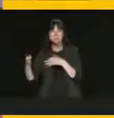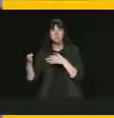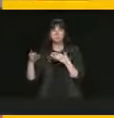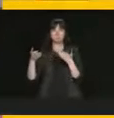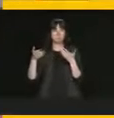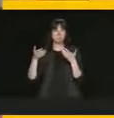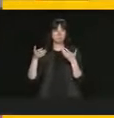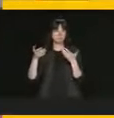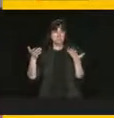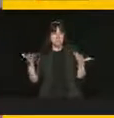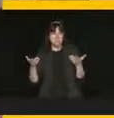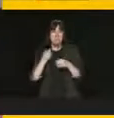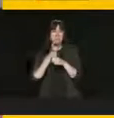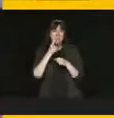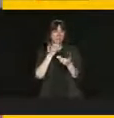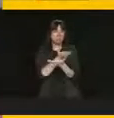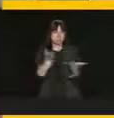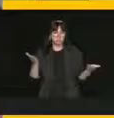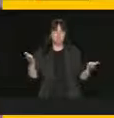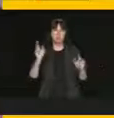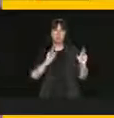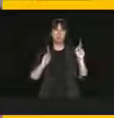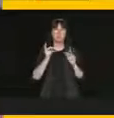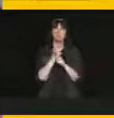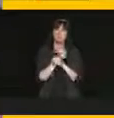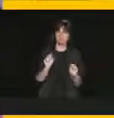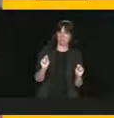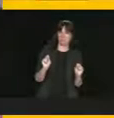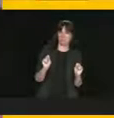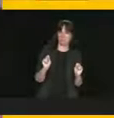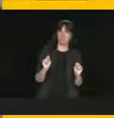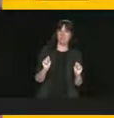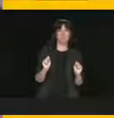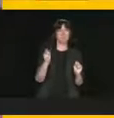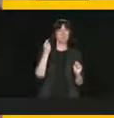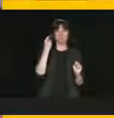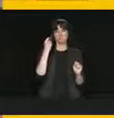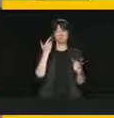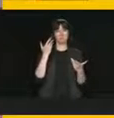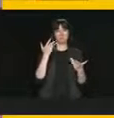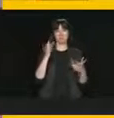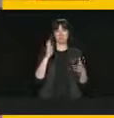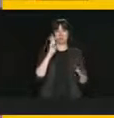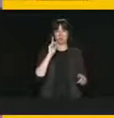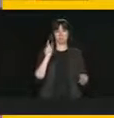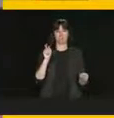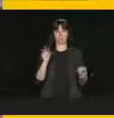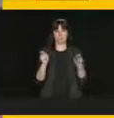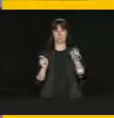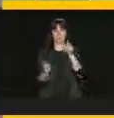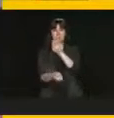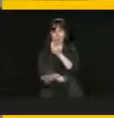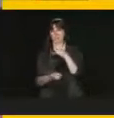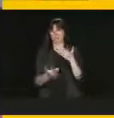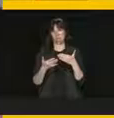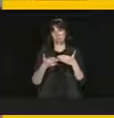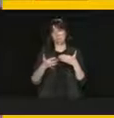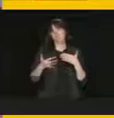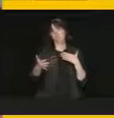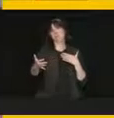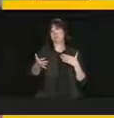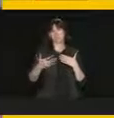to be made to ensure everyone's safety. So this is a process that will be evolving in the coming days